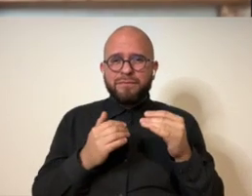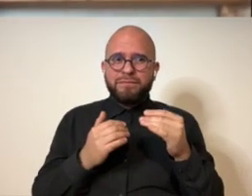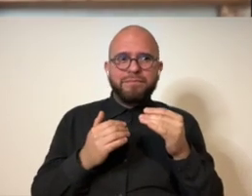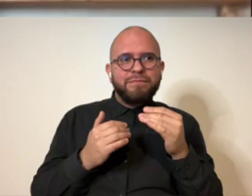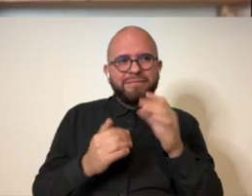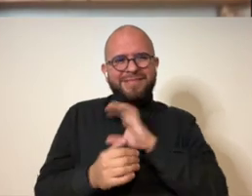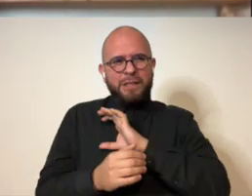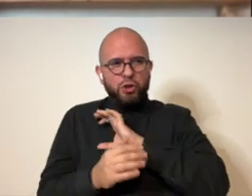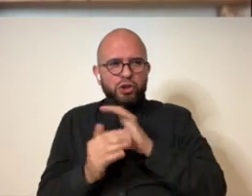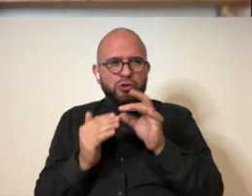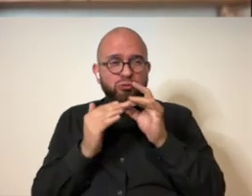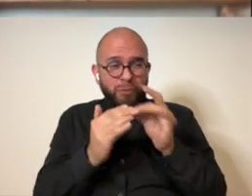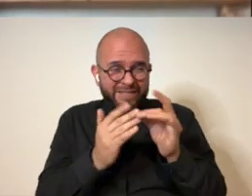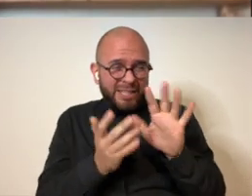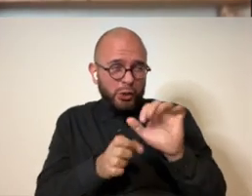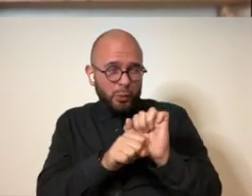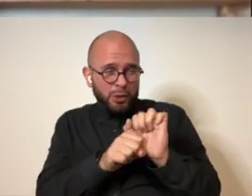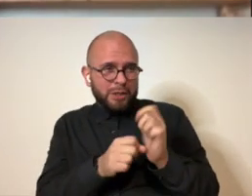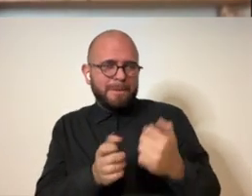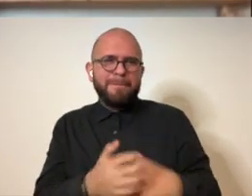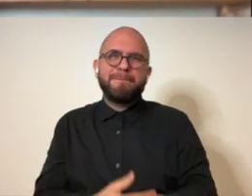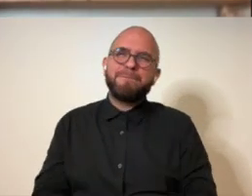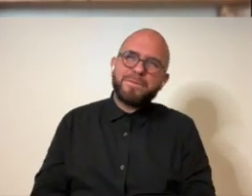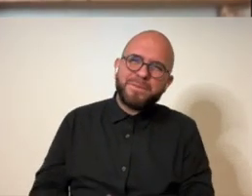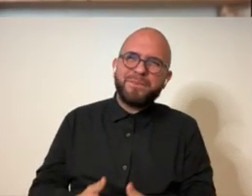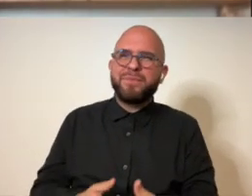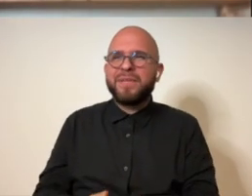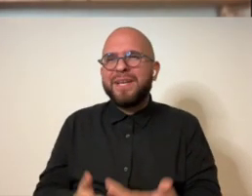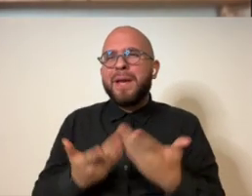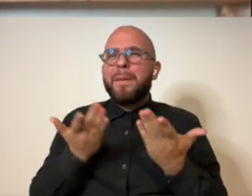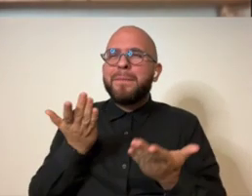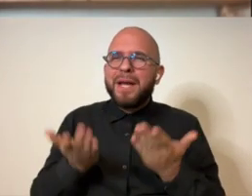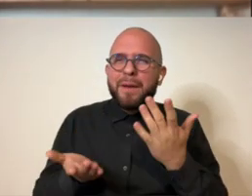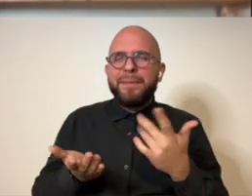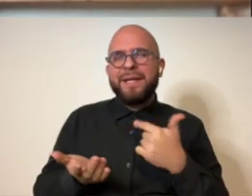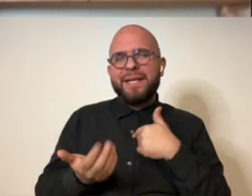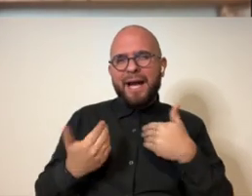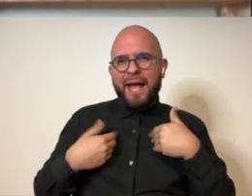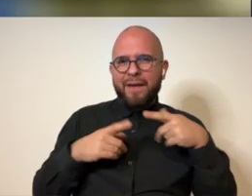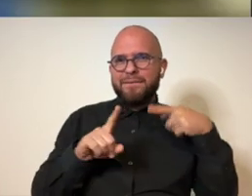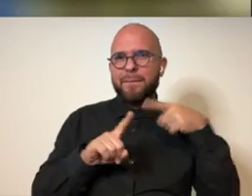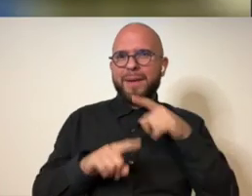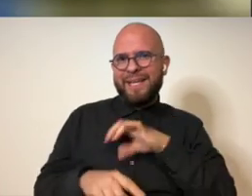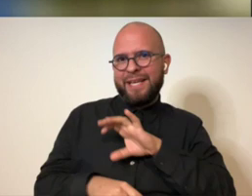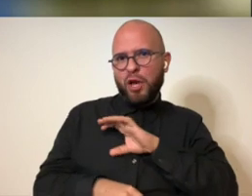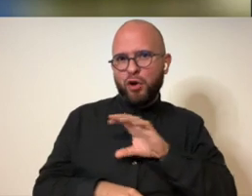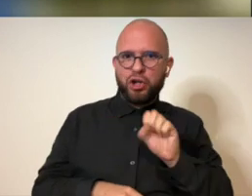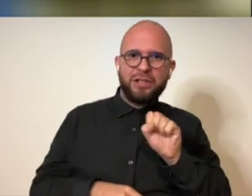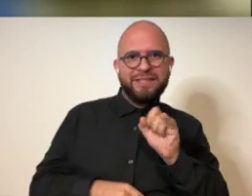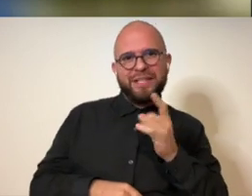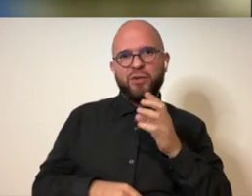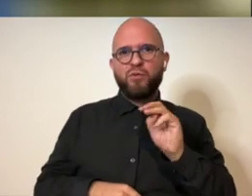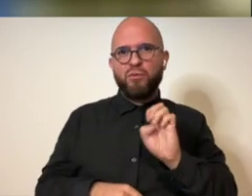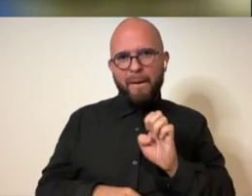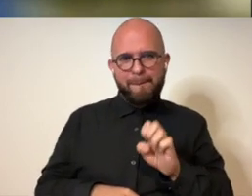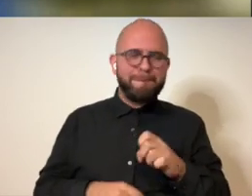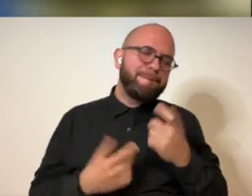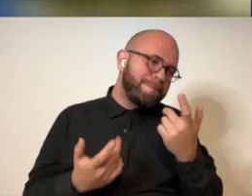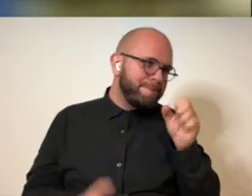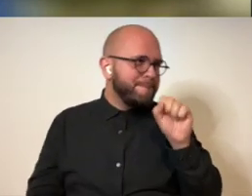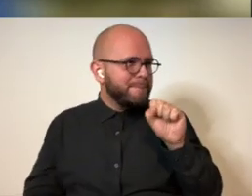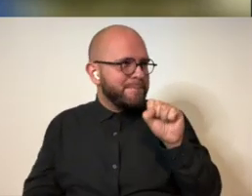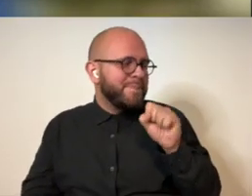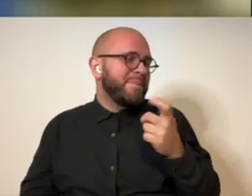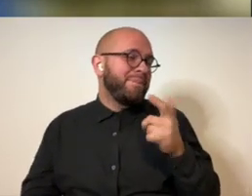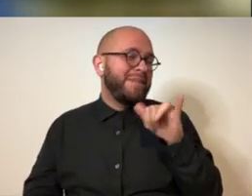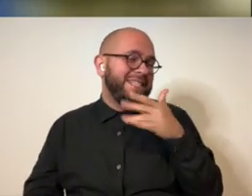props too. Is yours more character driven, a lot of your work? Maybe, like, I know I have main